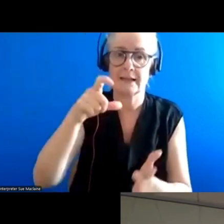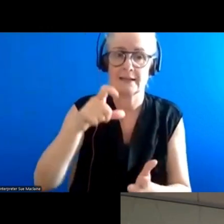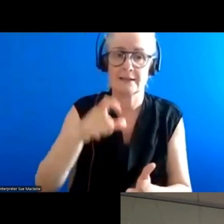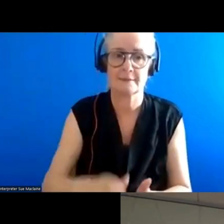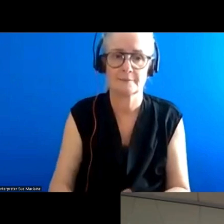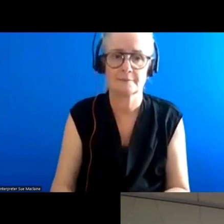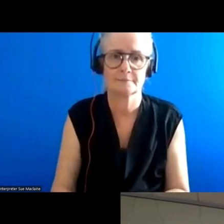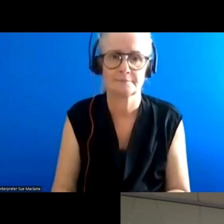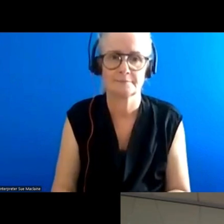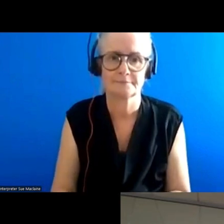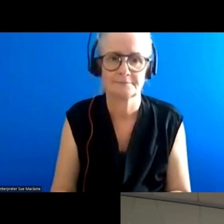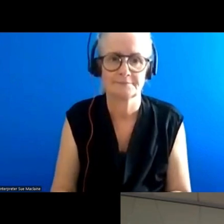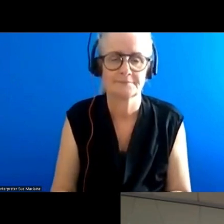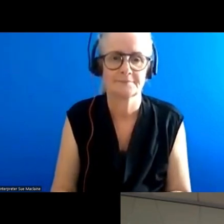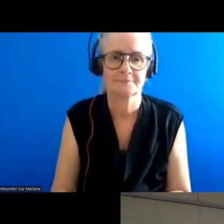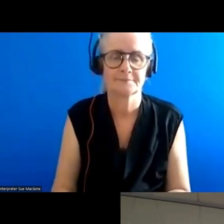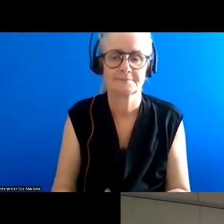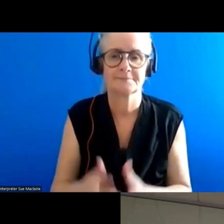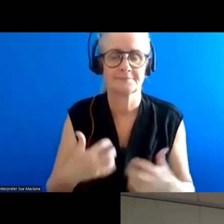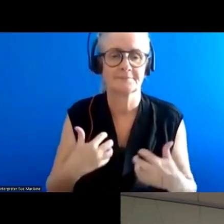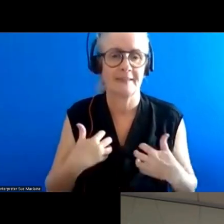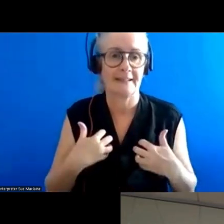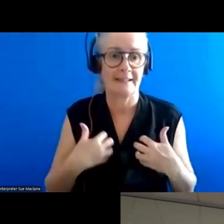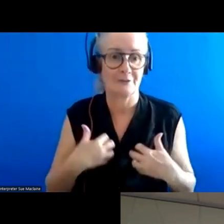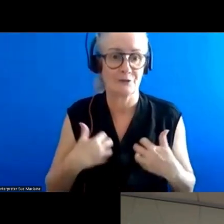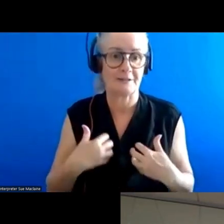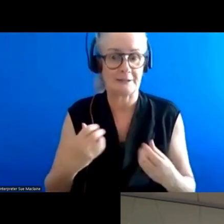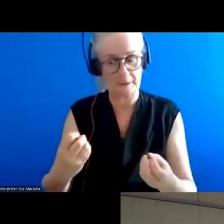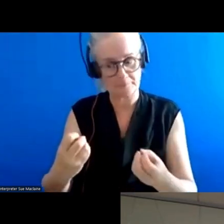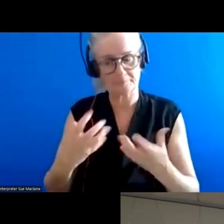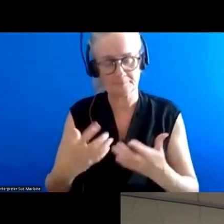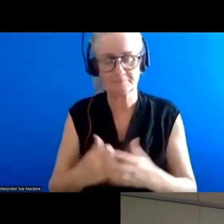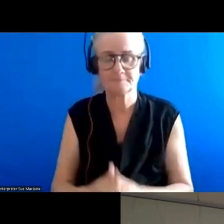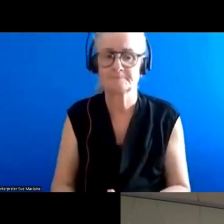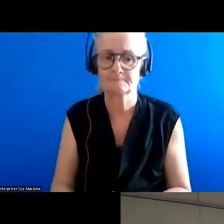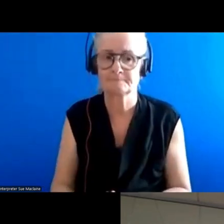It's all really interesting and very relevant.